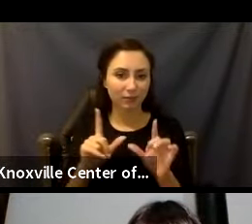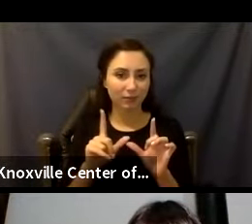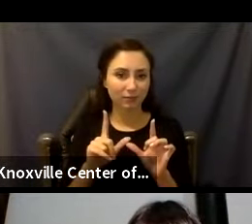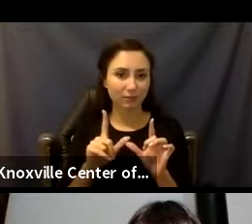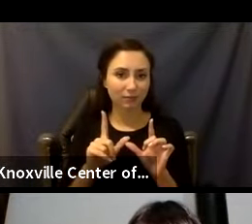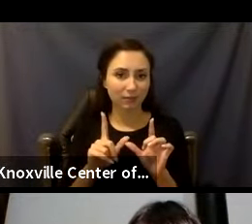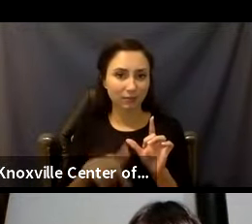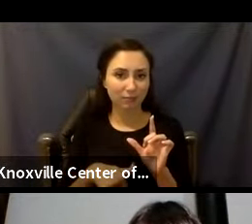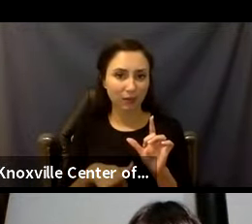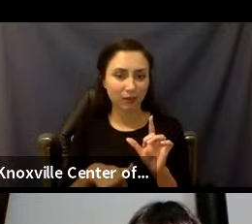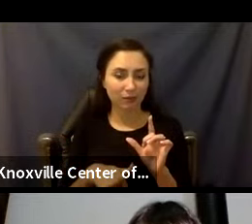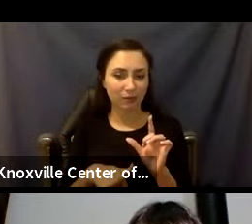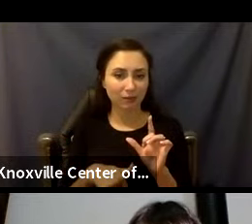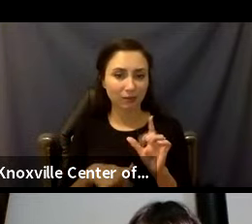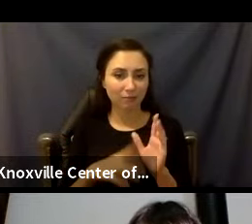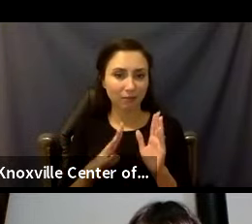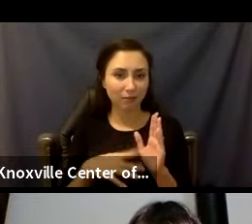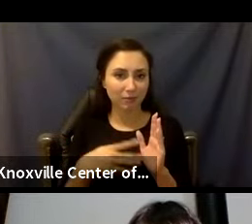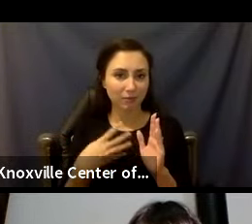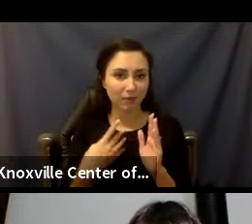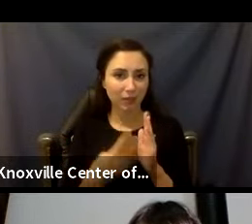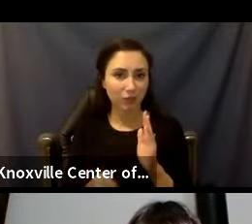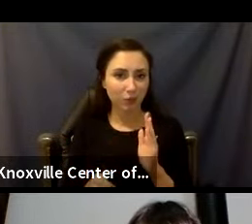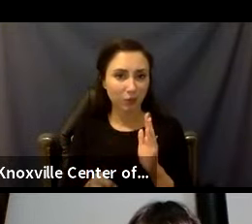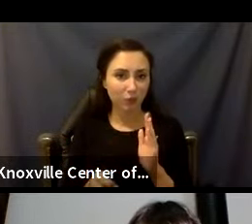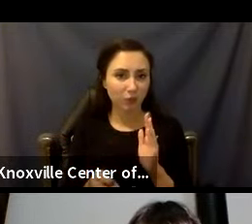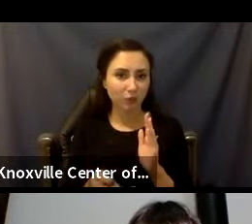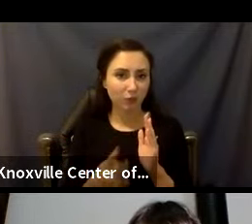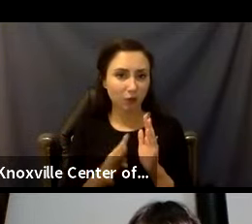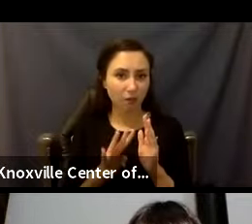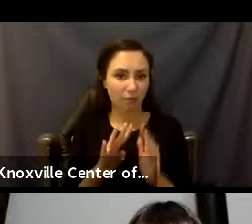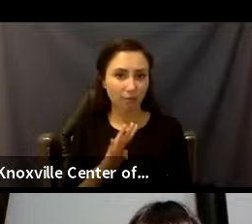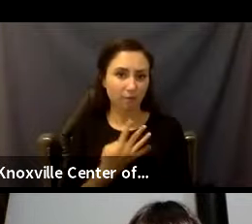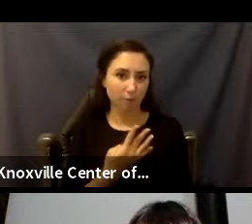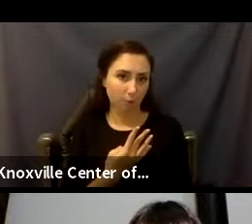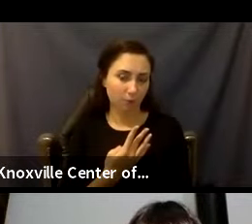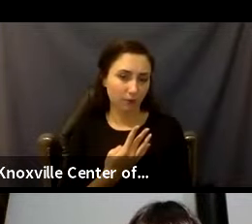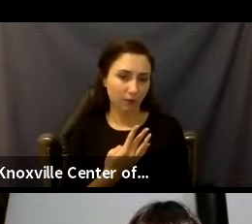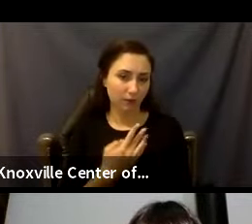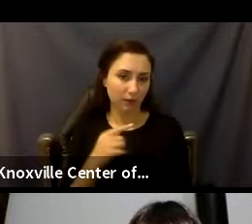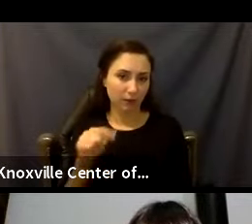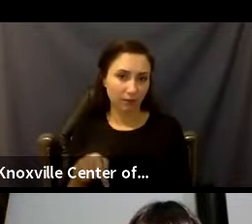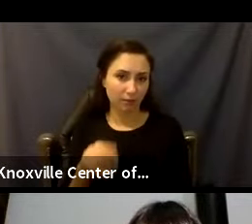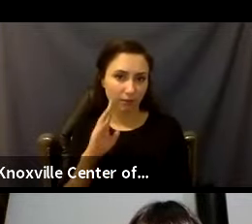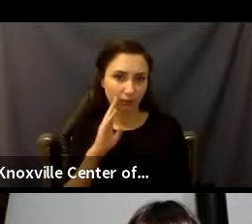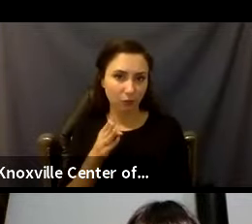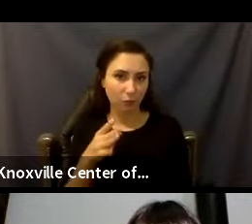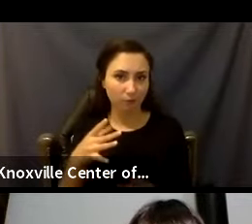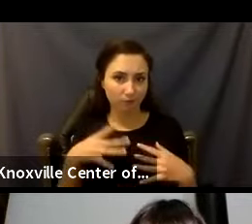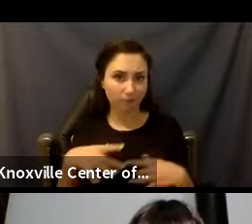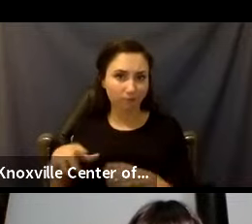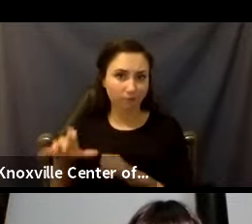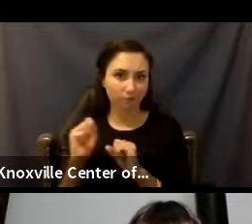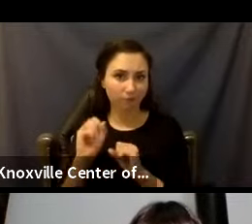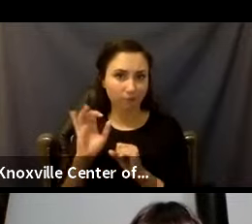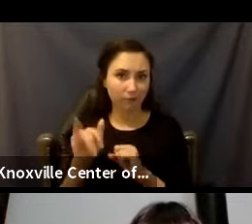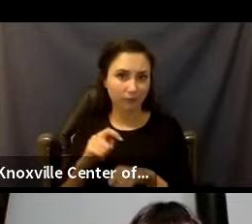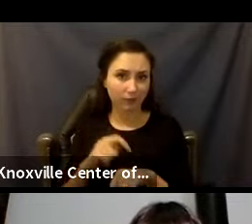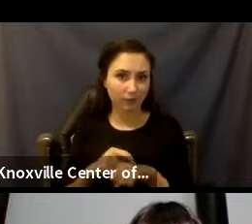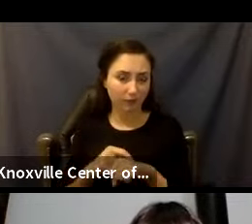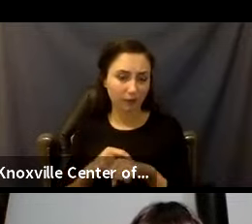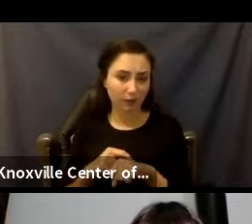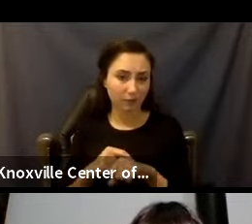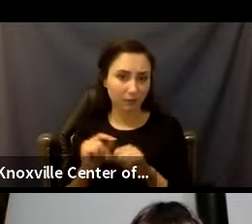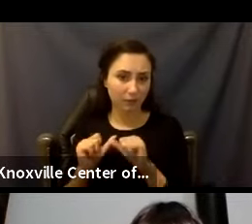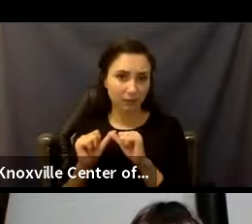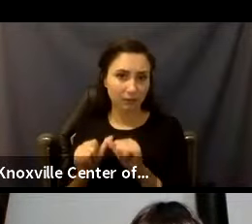expire as scheduled on the 4th, and this would take place then and go to the